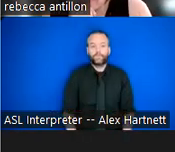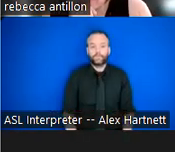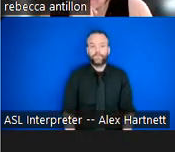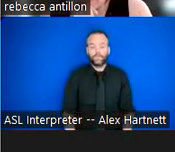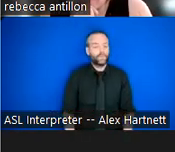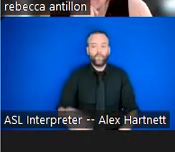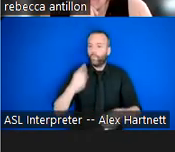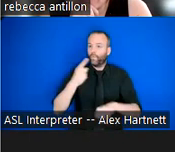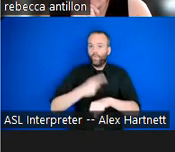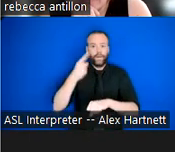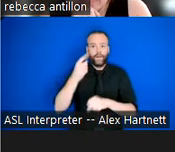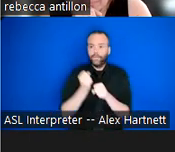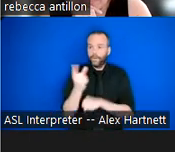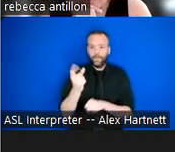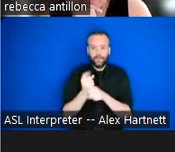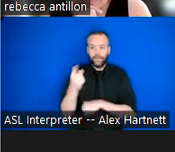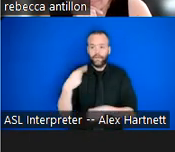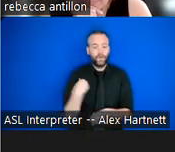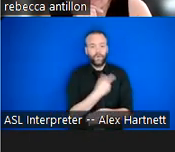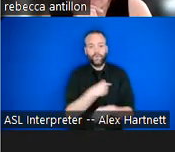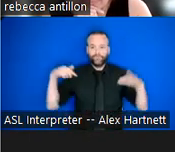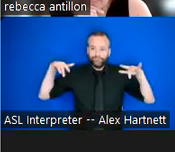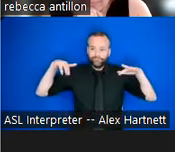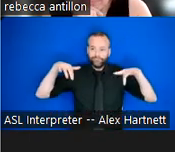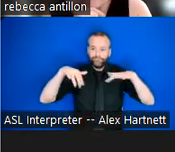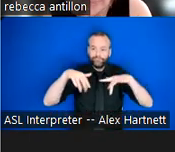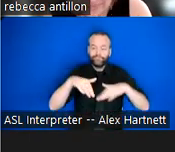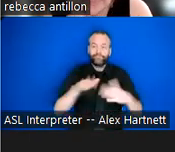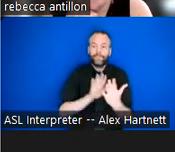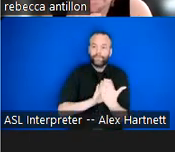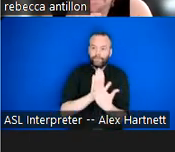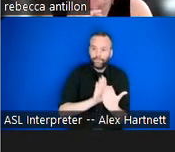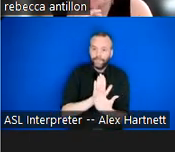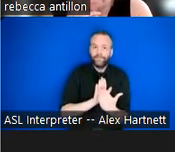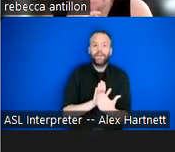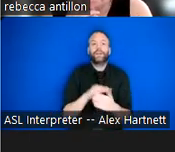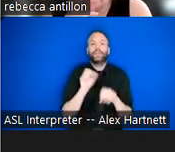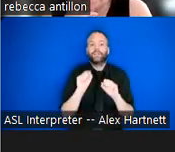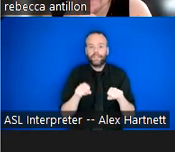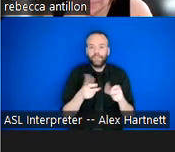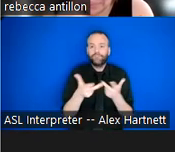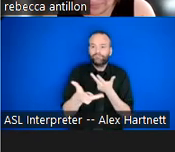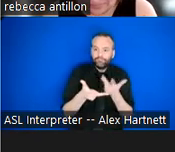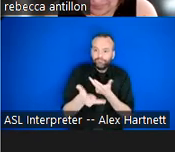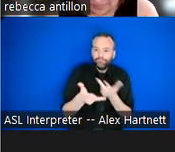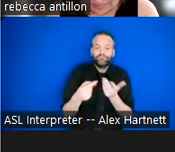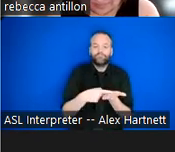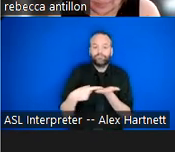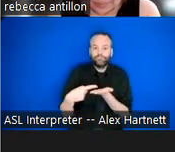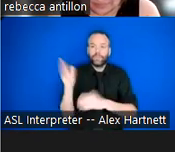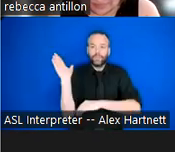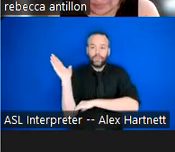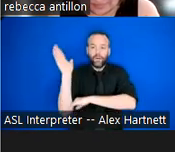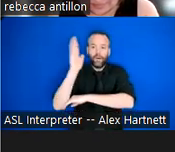coalition comes together in person, because most of our work is done virtually. So this is an all-day conference.